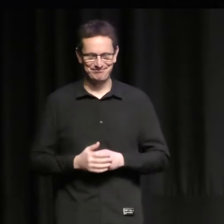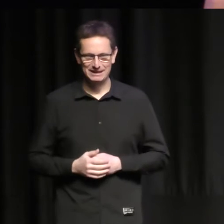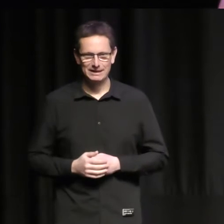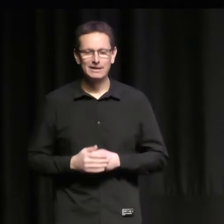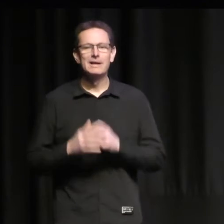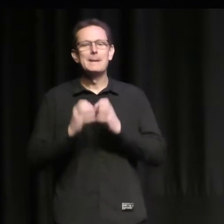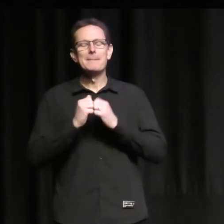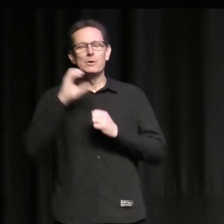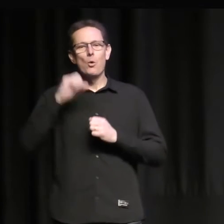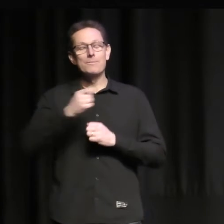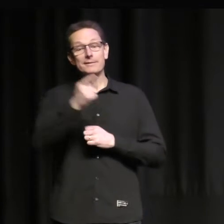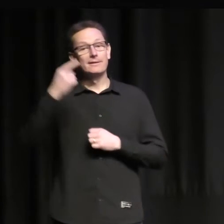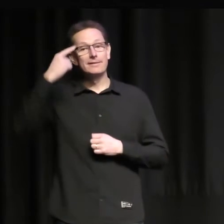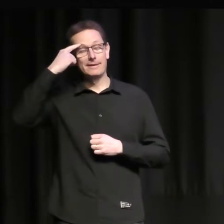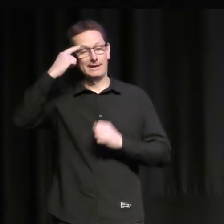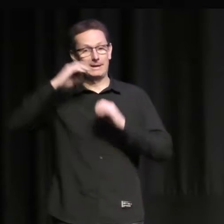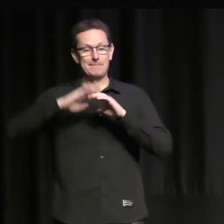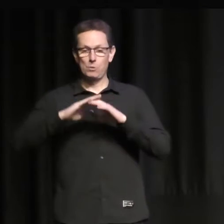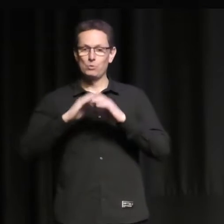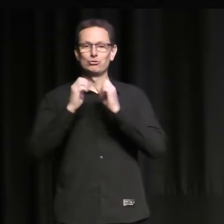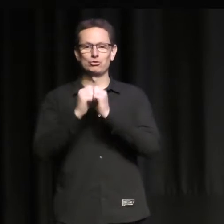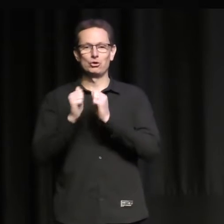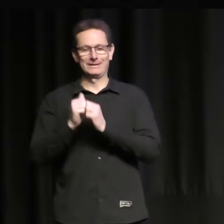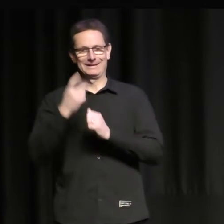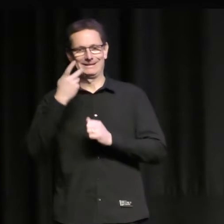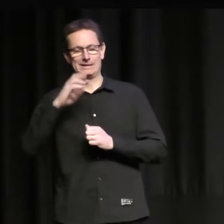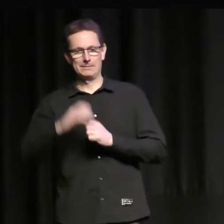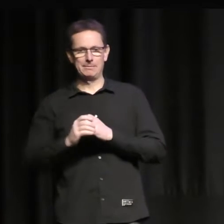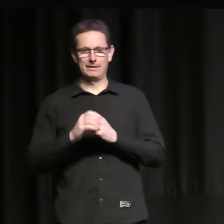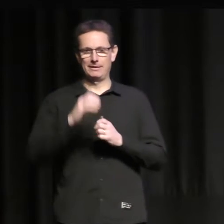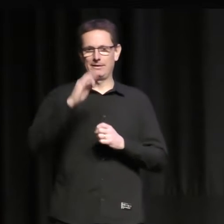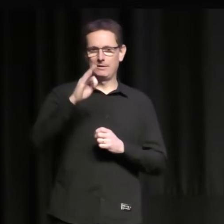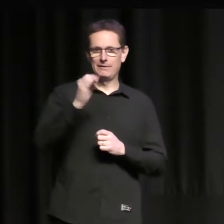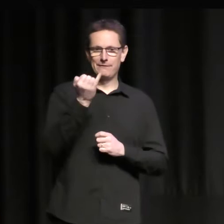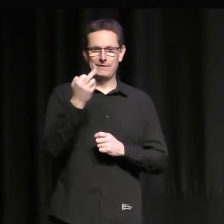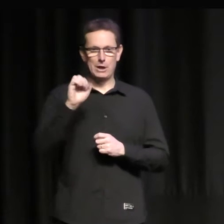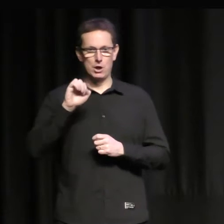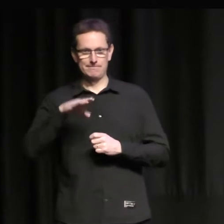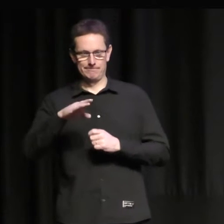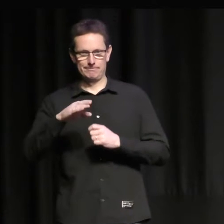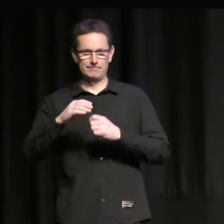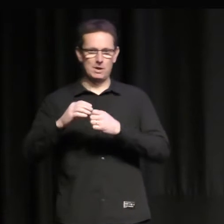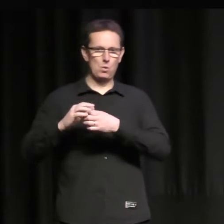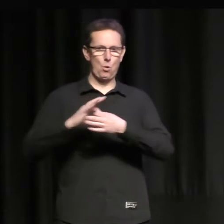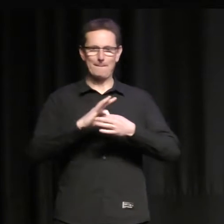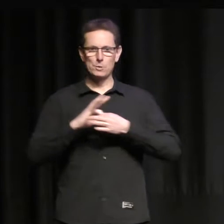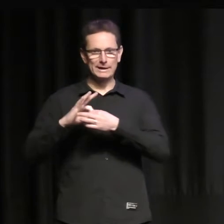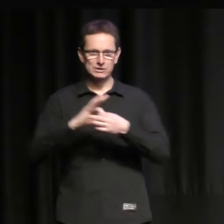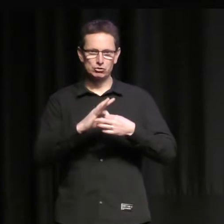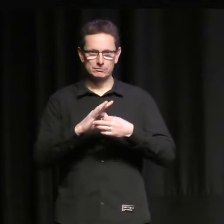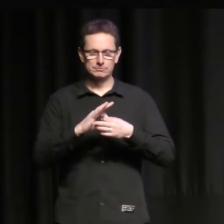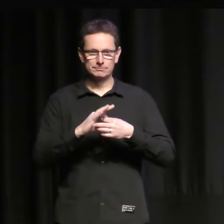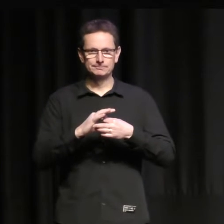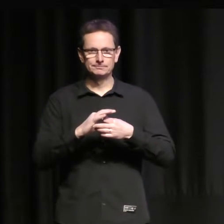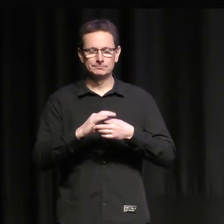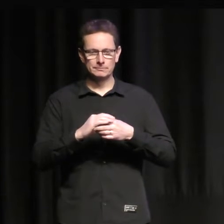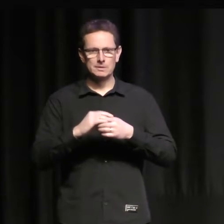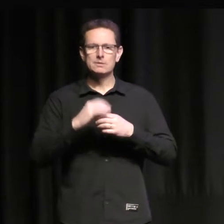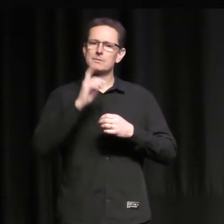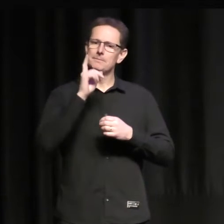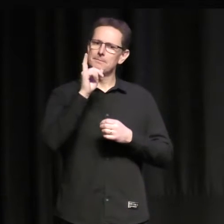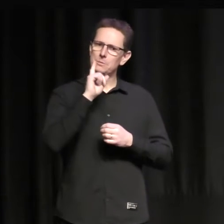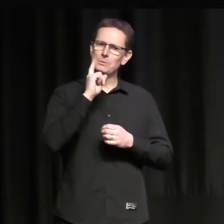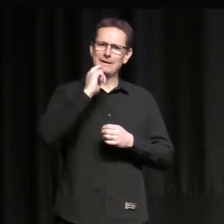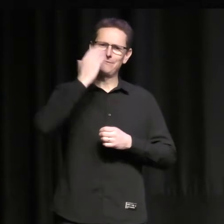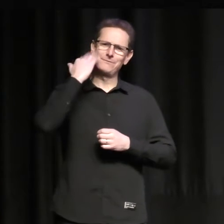But if you think of things like the firm, the corporation, that used to provide